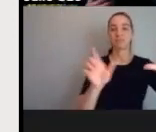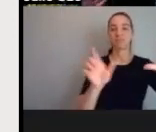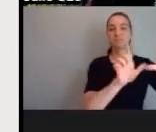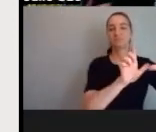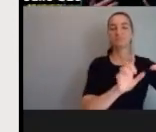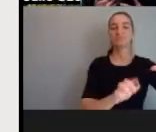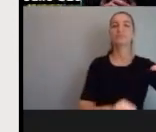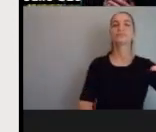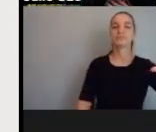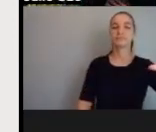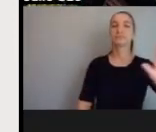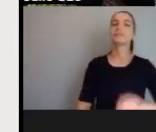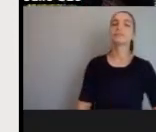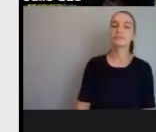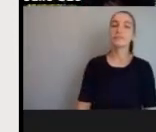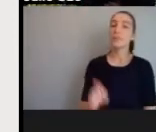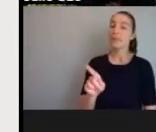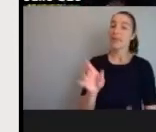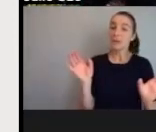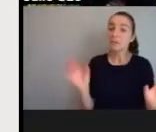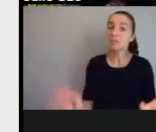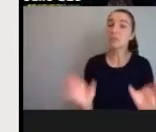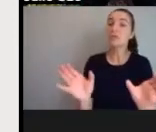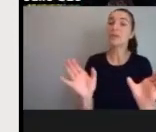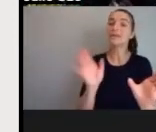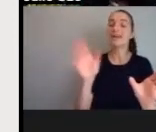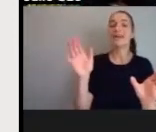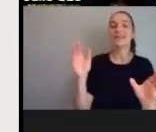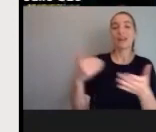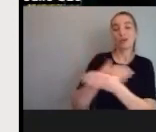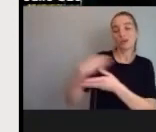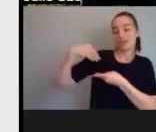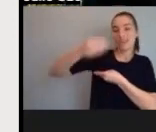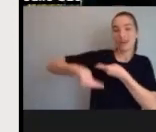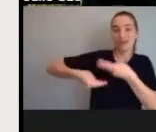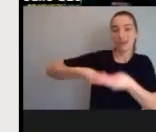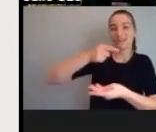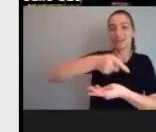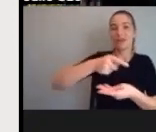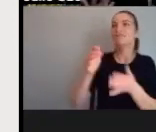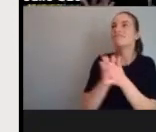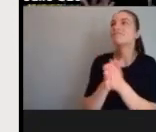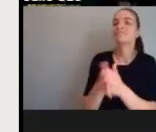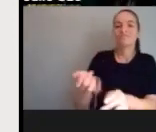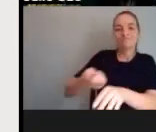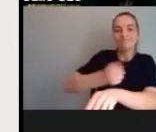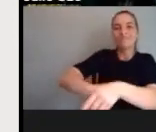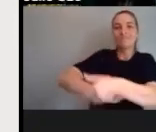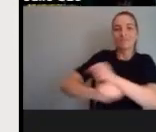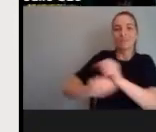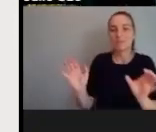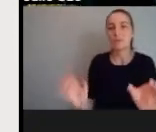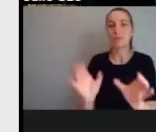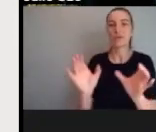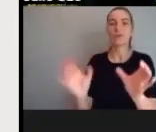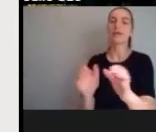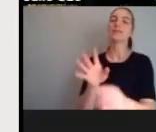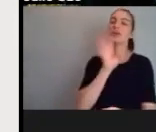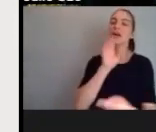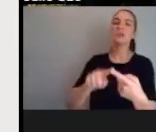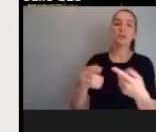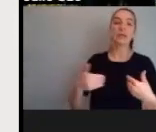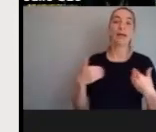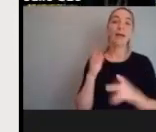that movement generation is really interesting in creating a culture of climate justice and activism that speaks to young people. And that is